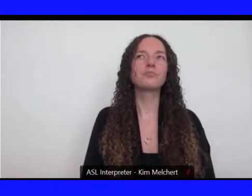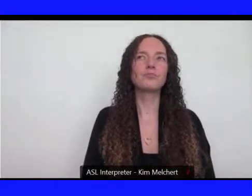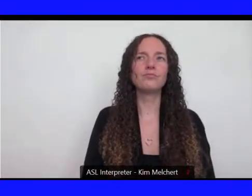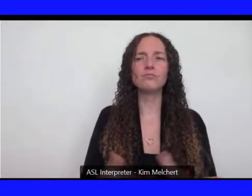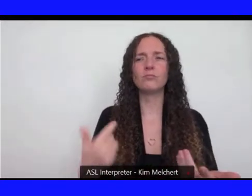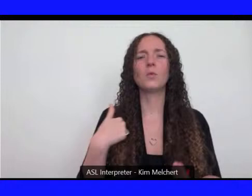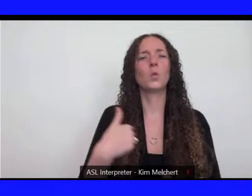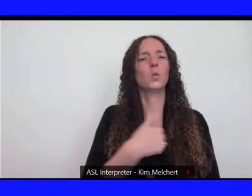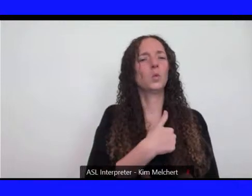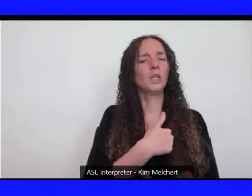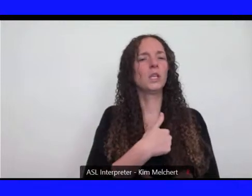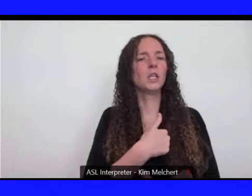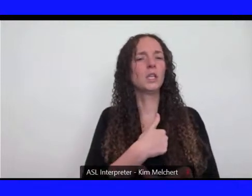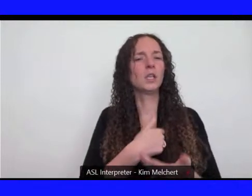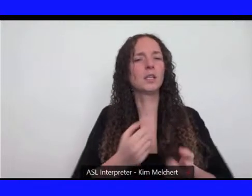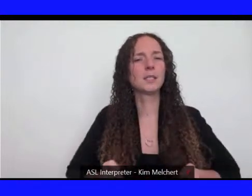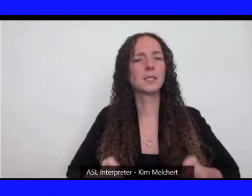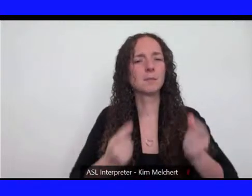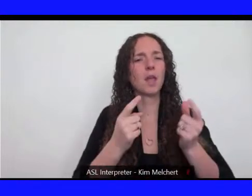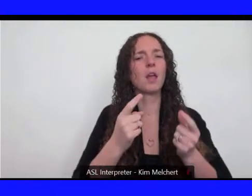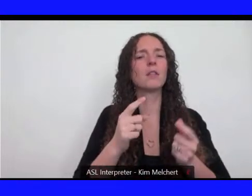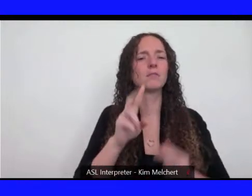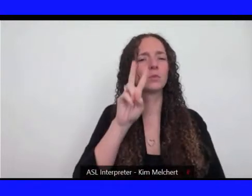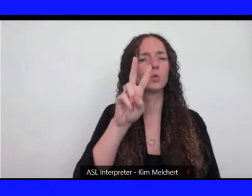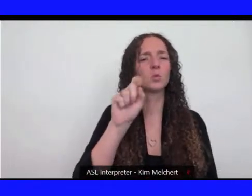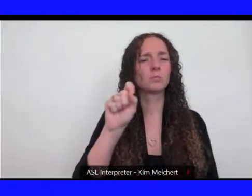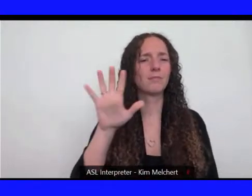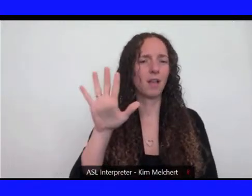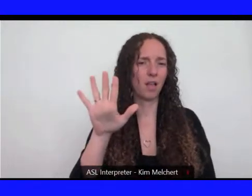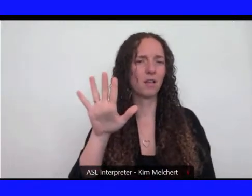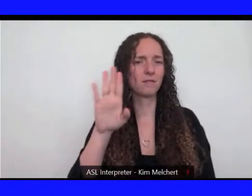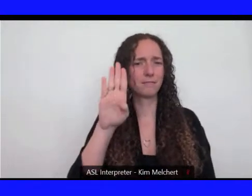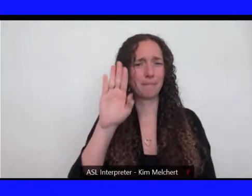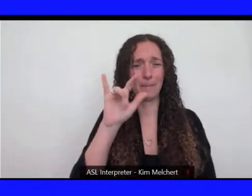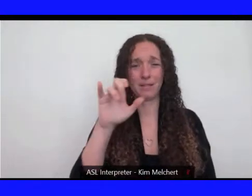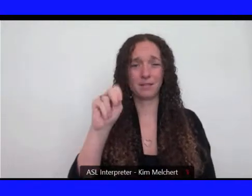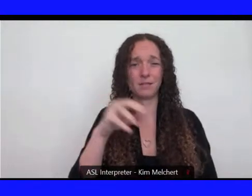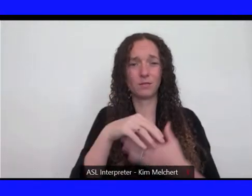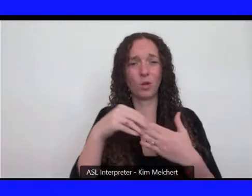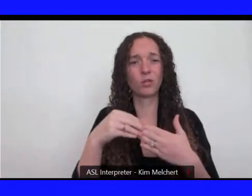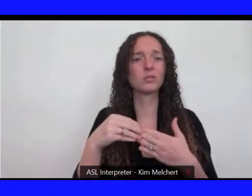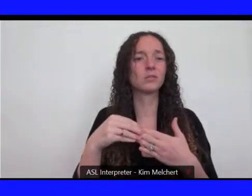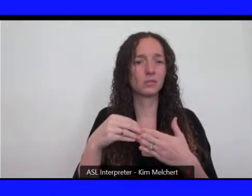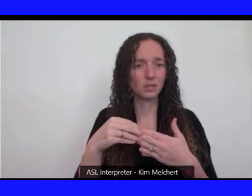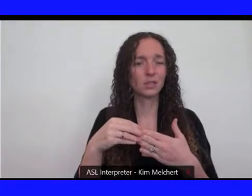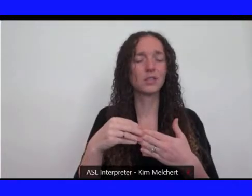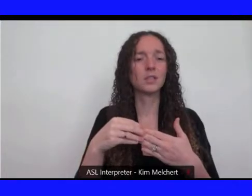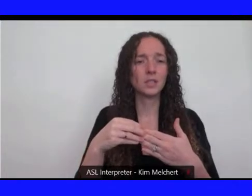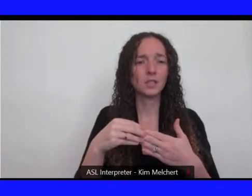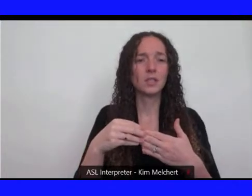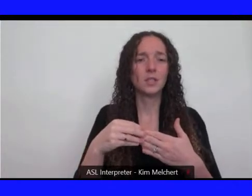a series of announcements, but I want to know, like, could we put it in the bank?